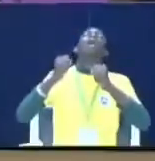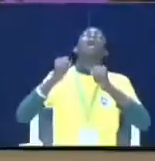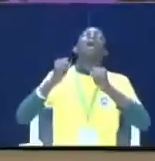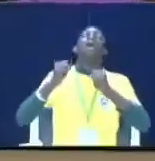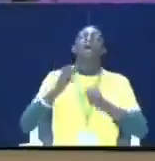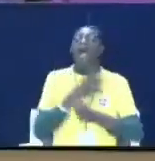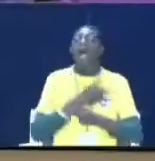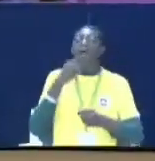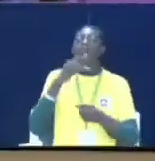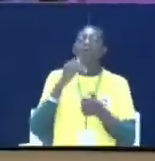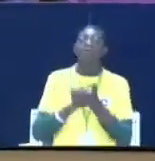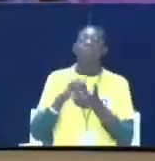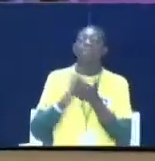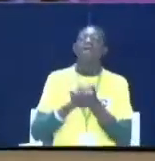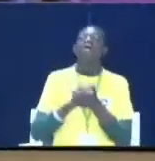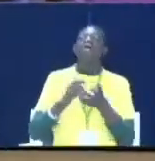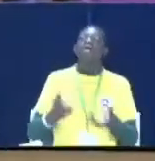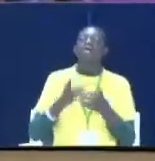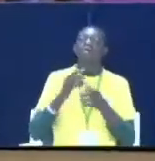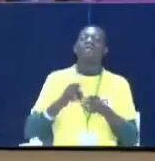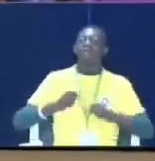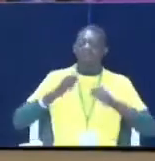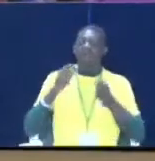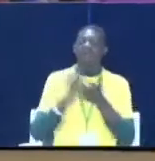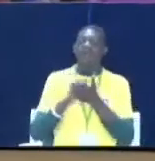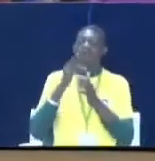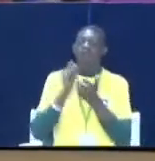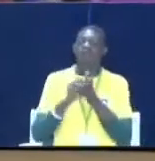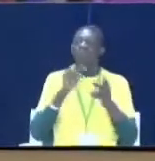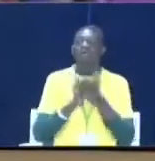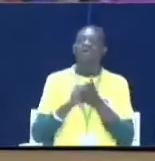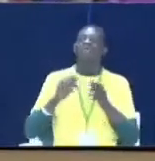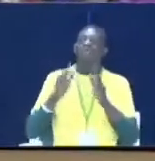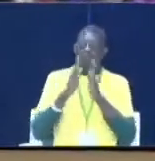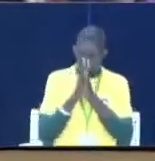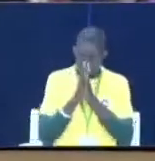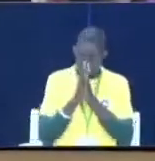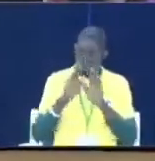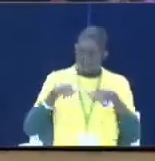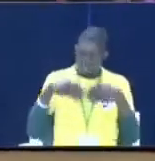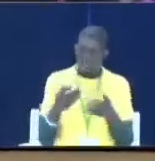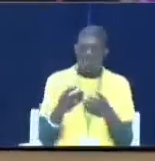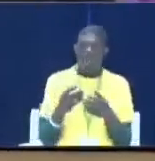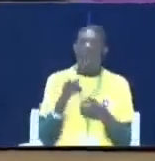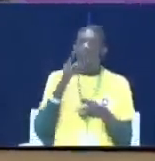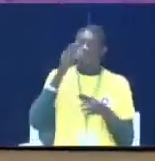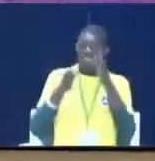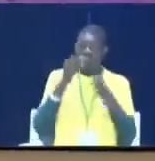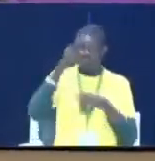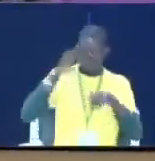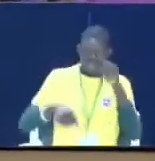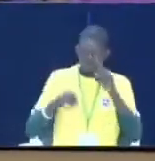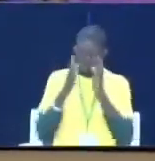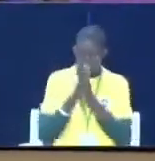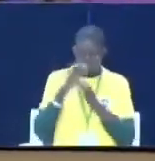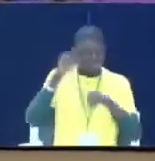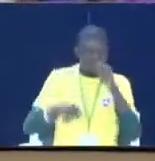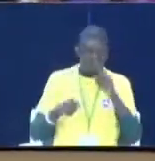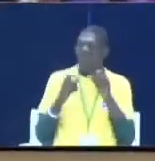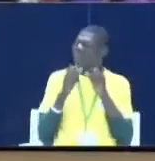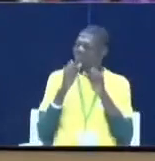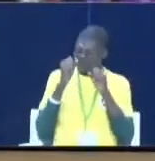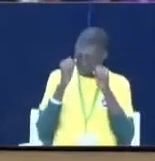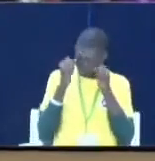And who are those that can carry power? People who can carry power are people who are given to prayers. If you cannot pray, you cannot carry power.